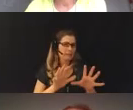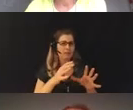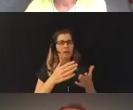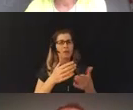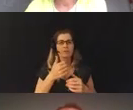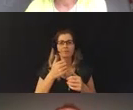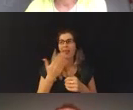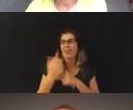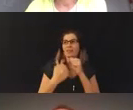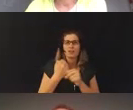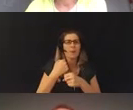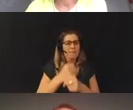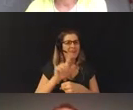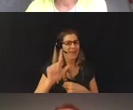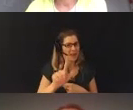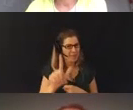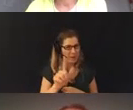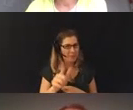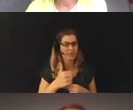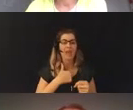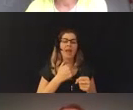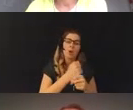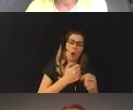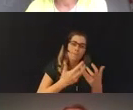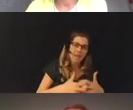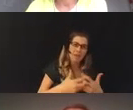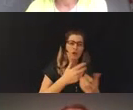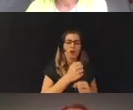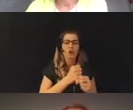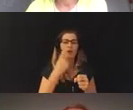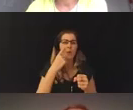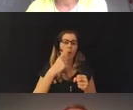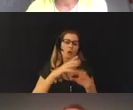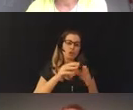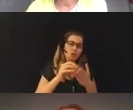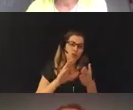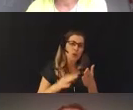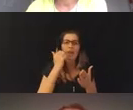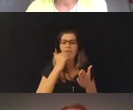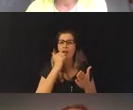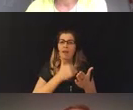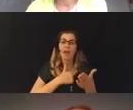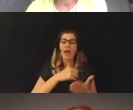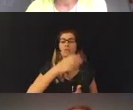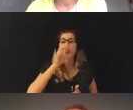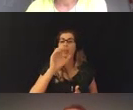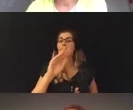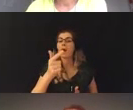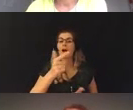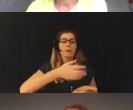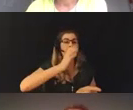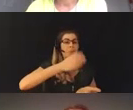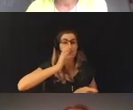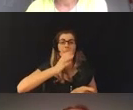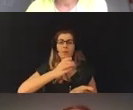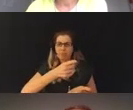year, 2 years ago. There's a coffee maker and tea for students every day for when they come in with mugs available so that kids